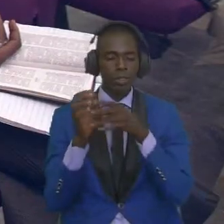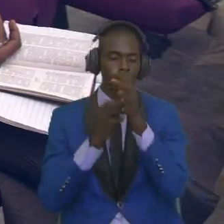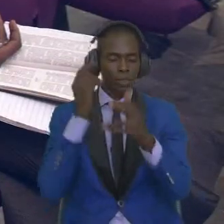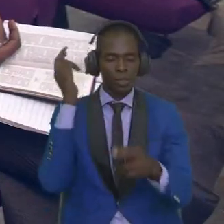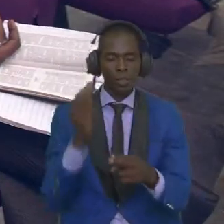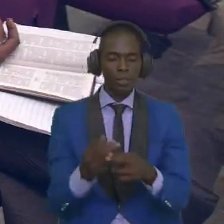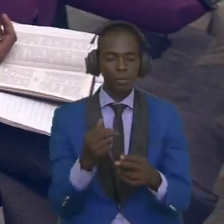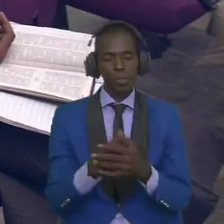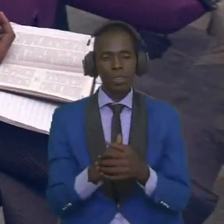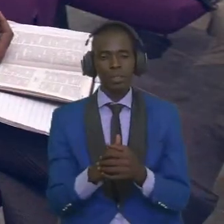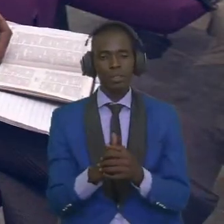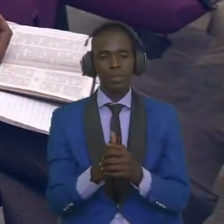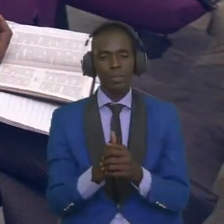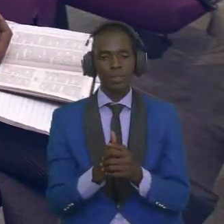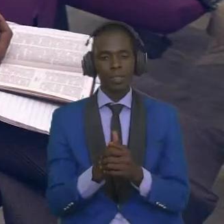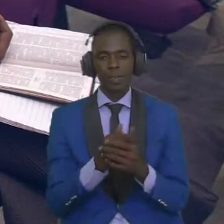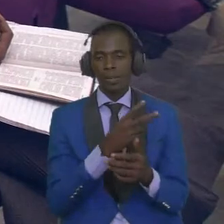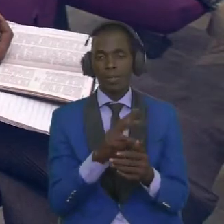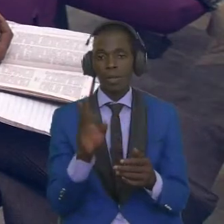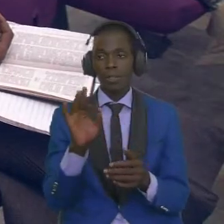name. In